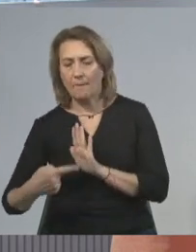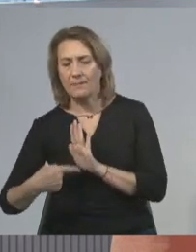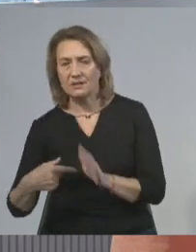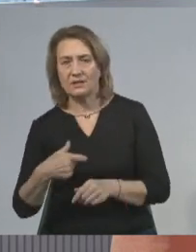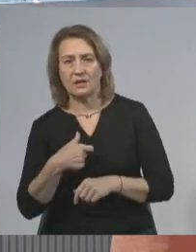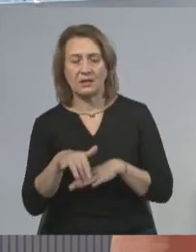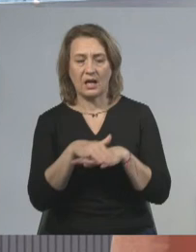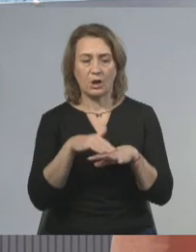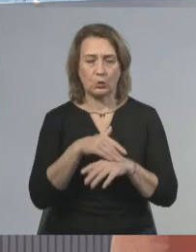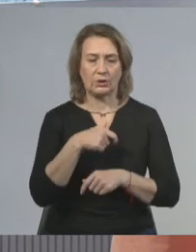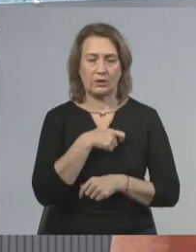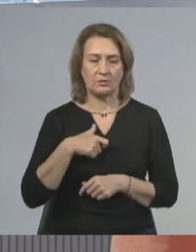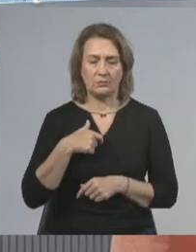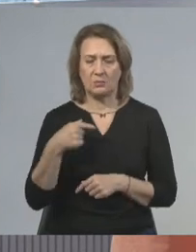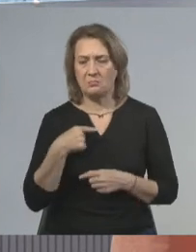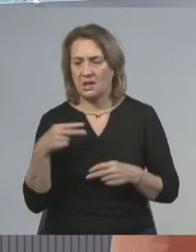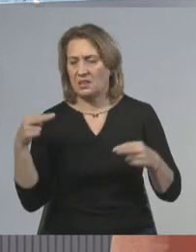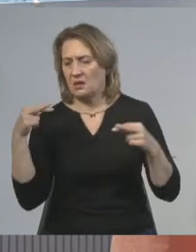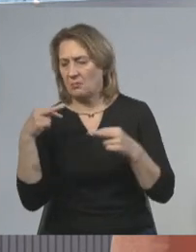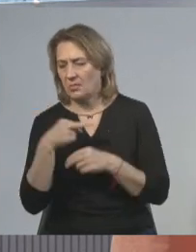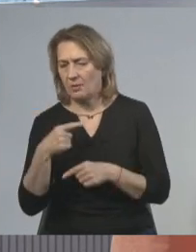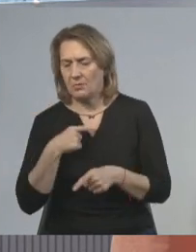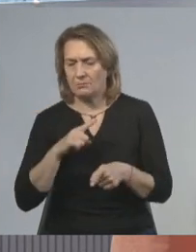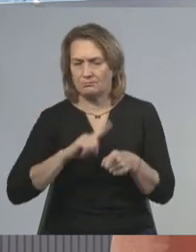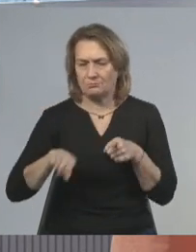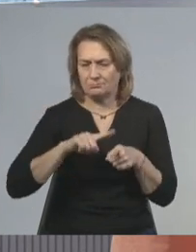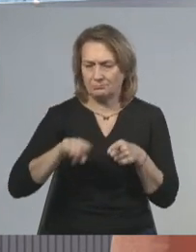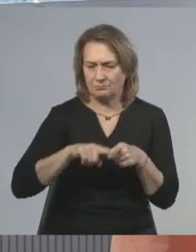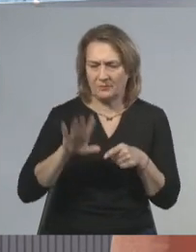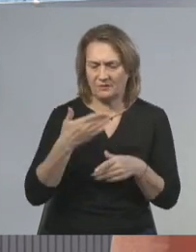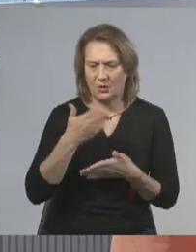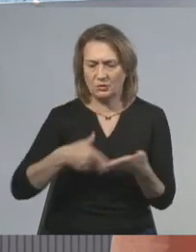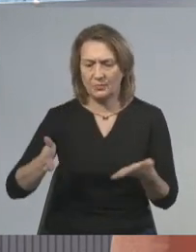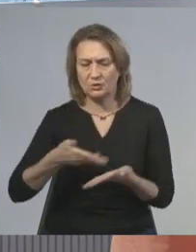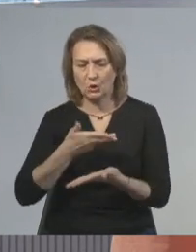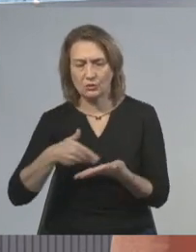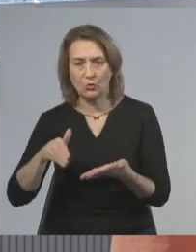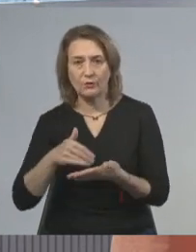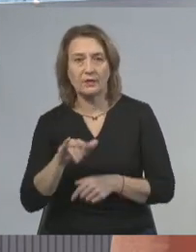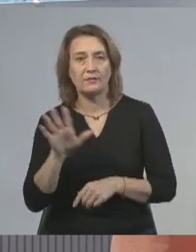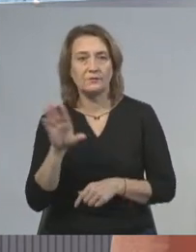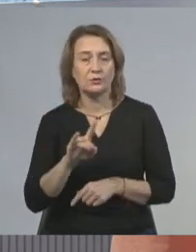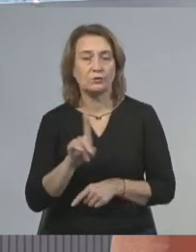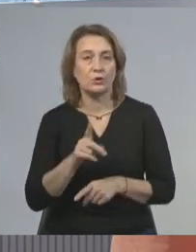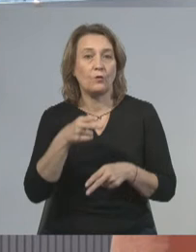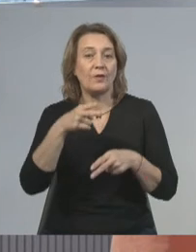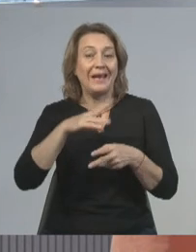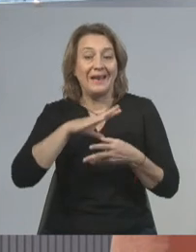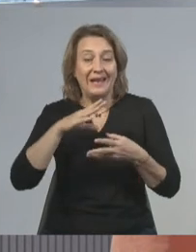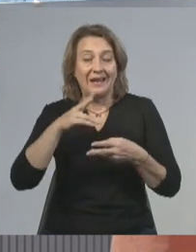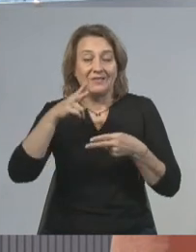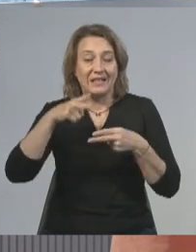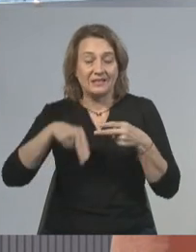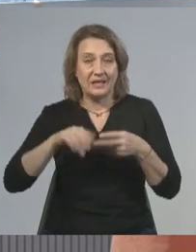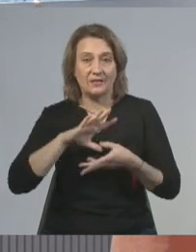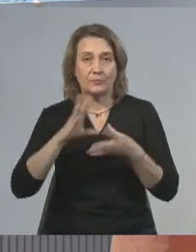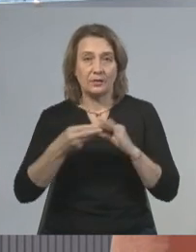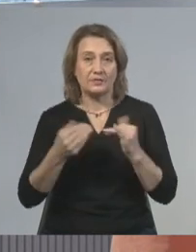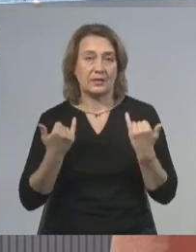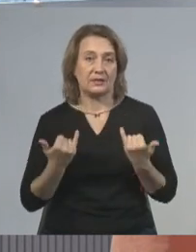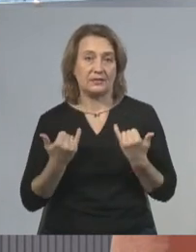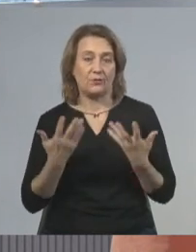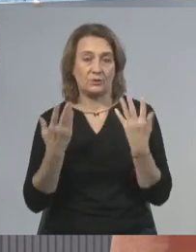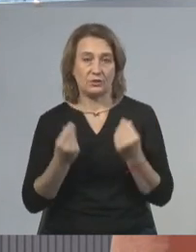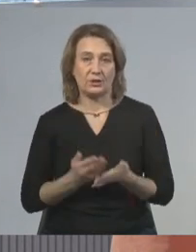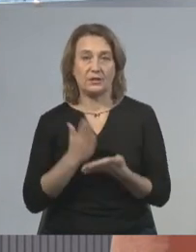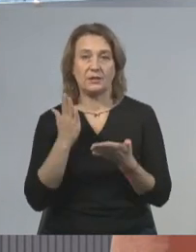had to you know the the mp's request to you know cancel all we have but as at the